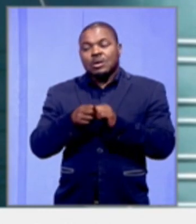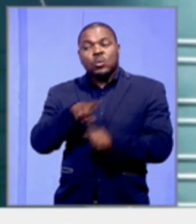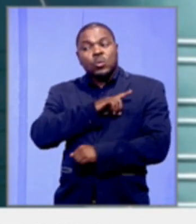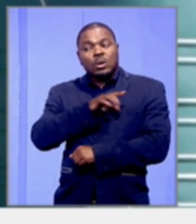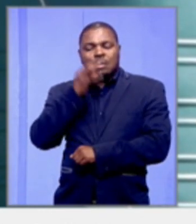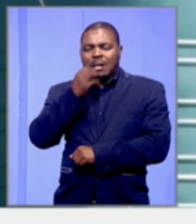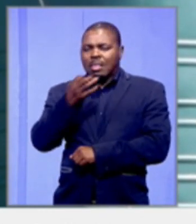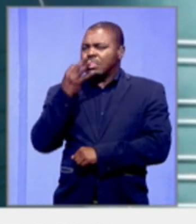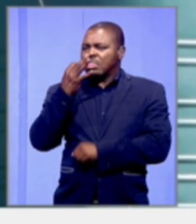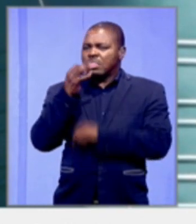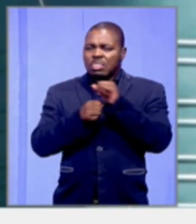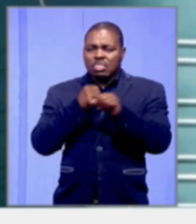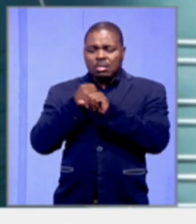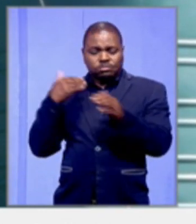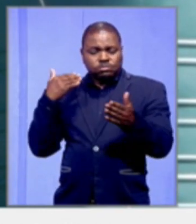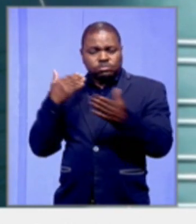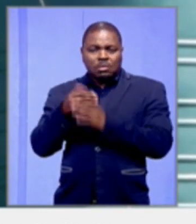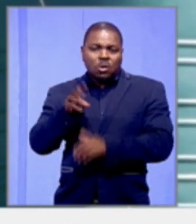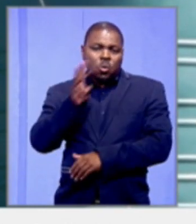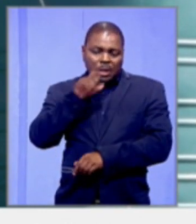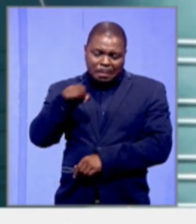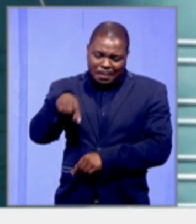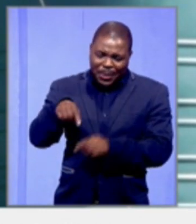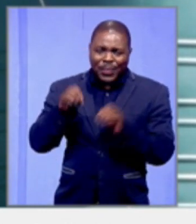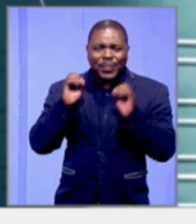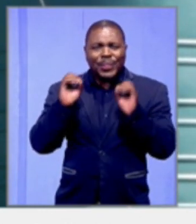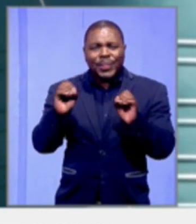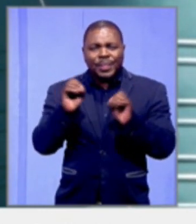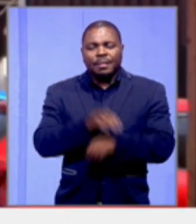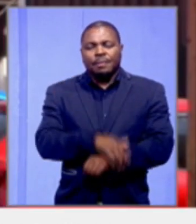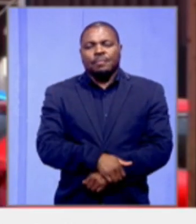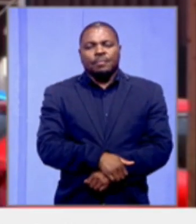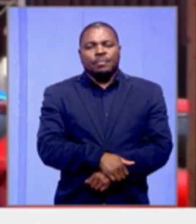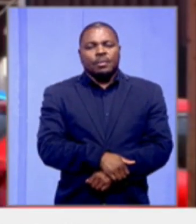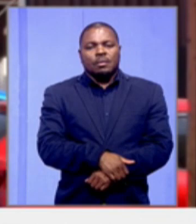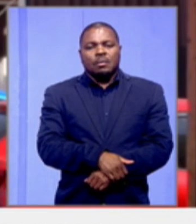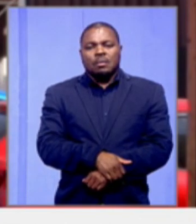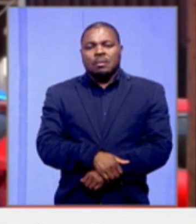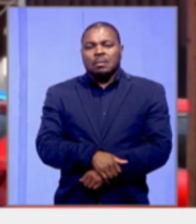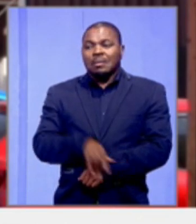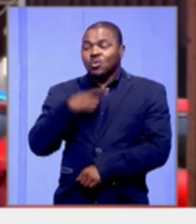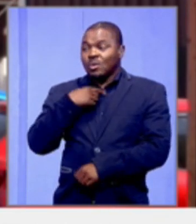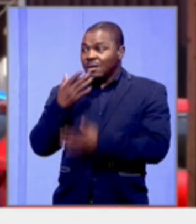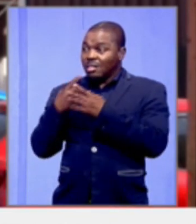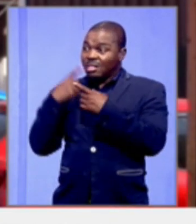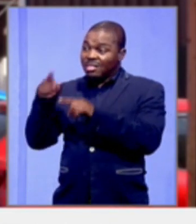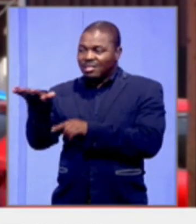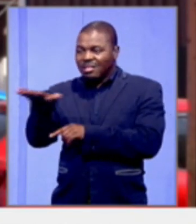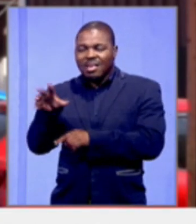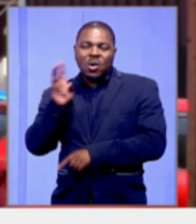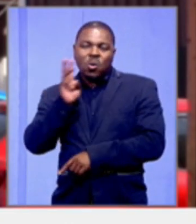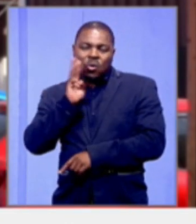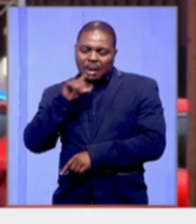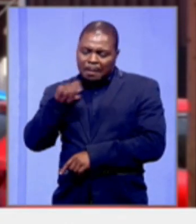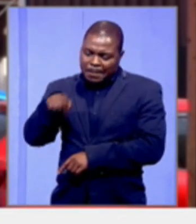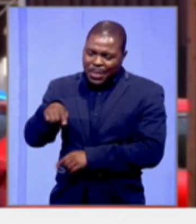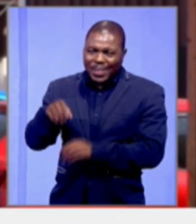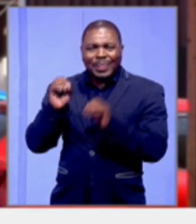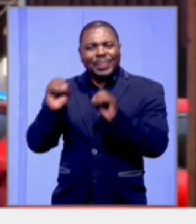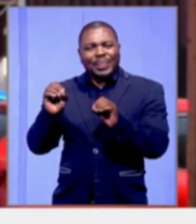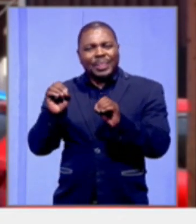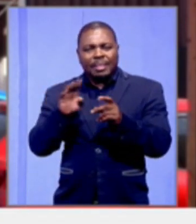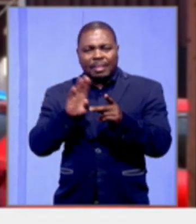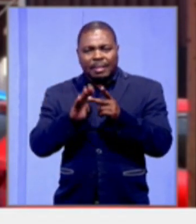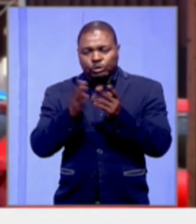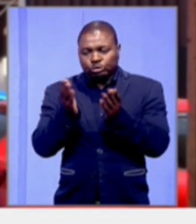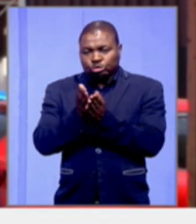bjalo, dipompi tsa bone di sa tšumetse. You can go to extension 3 as we speak now. There's no water in the tap water, and the